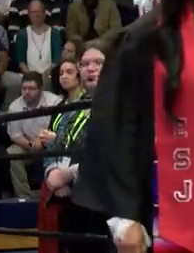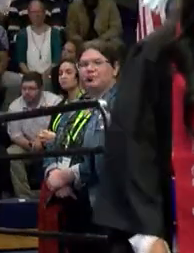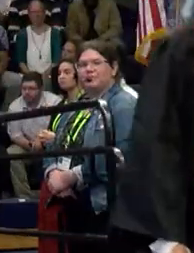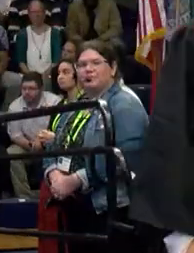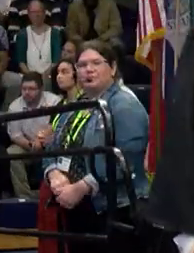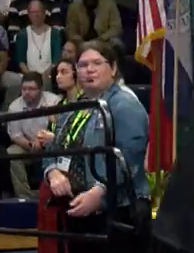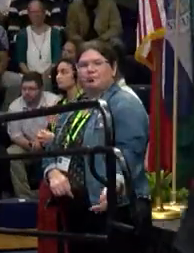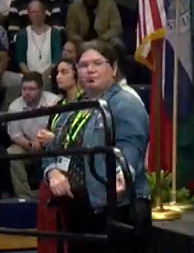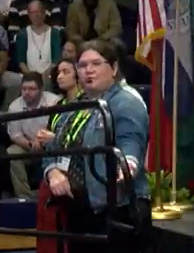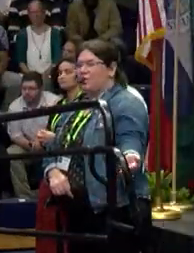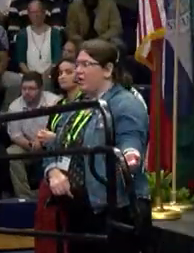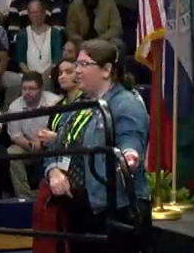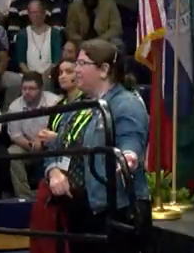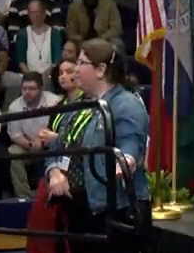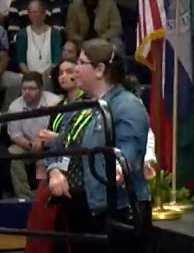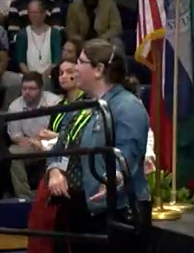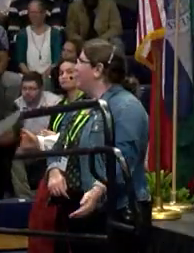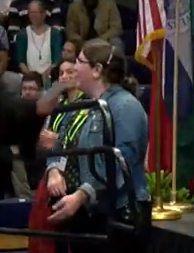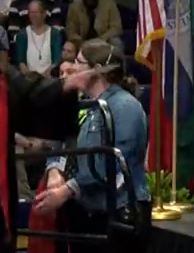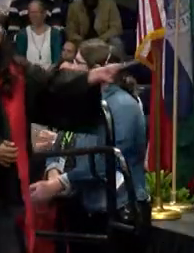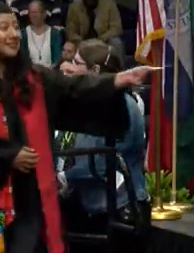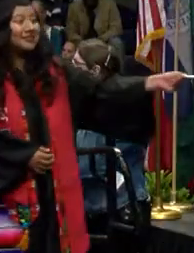Veronica Trinidad.